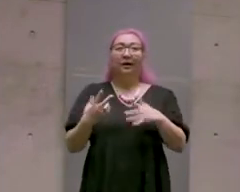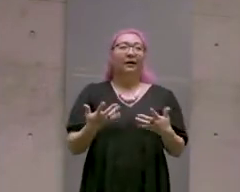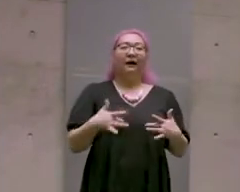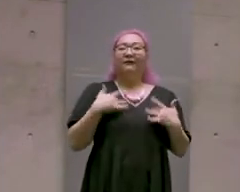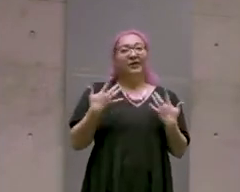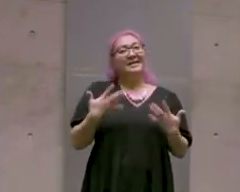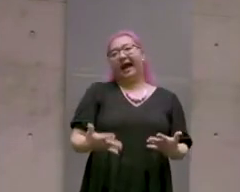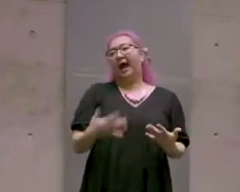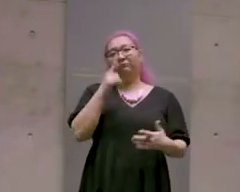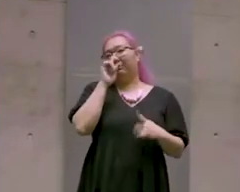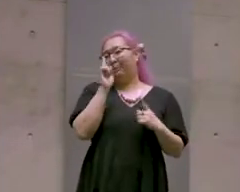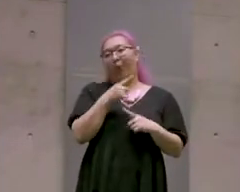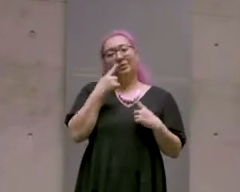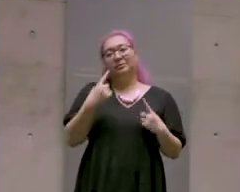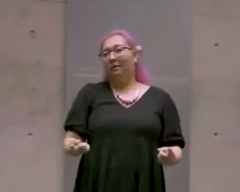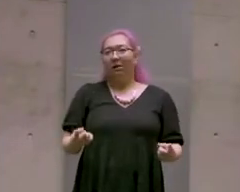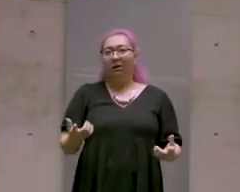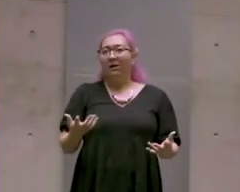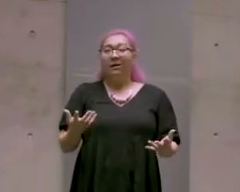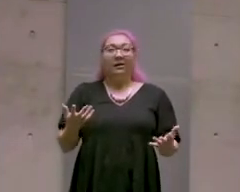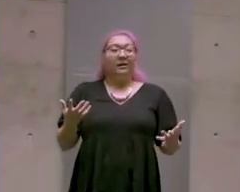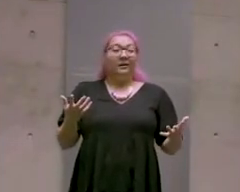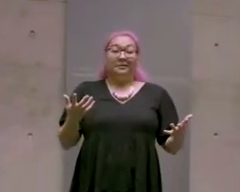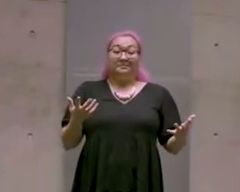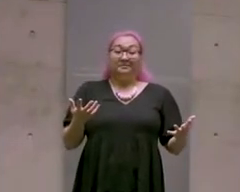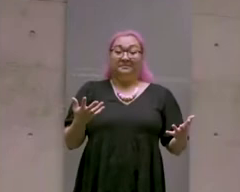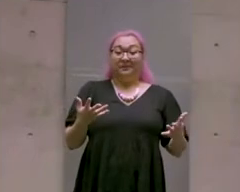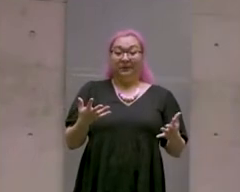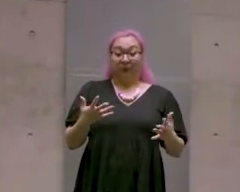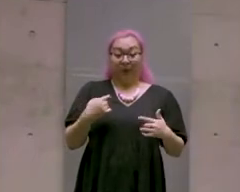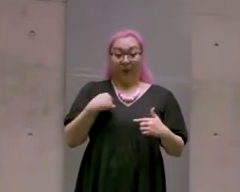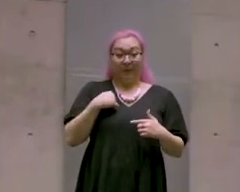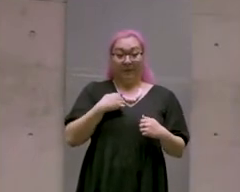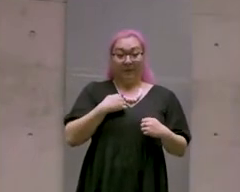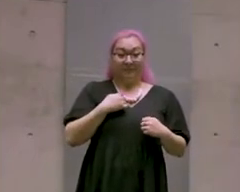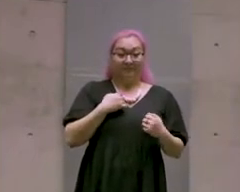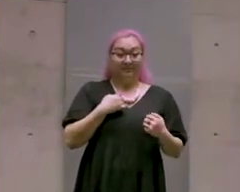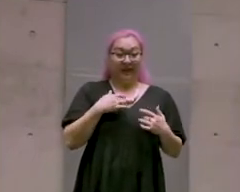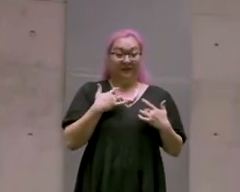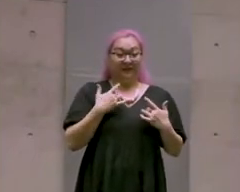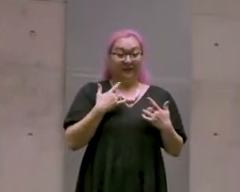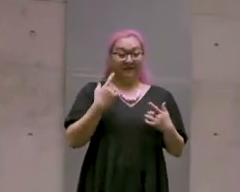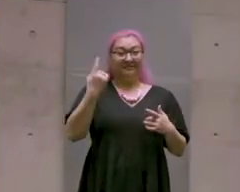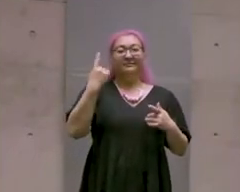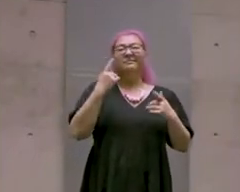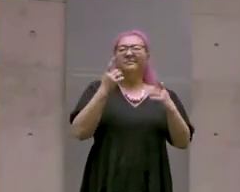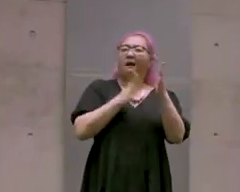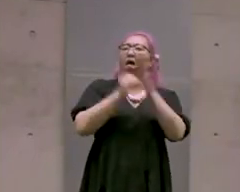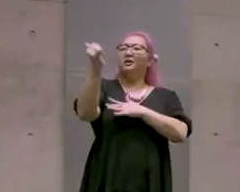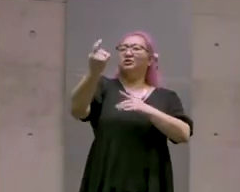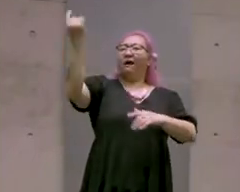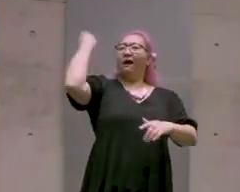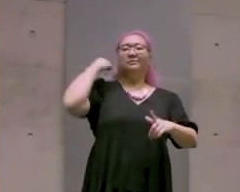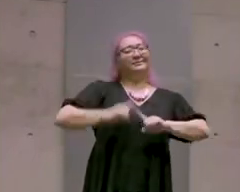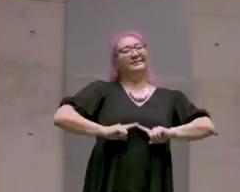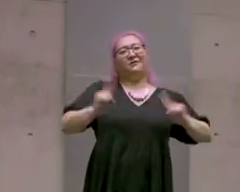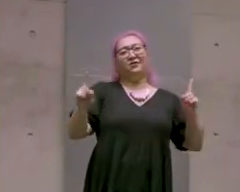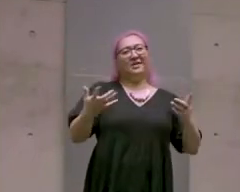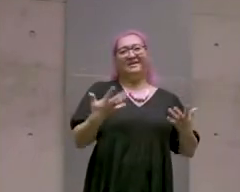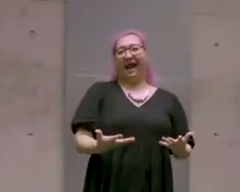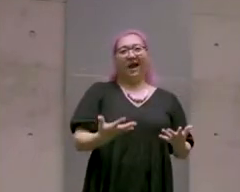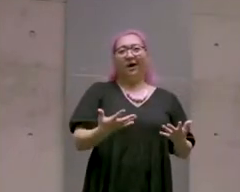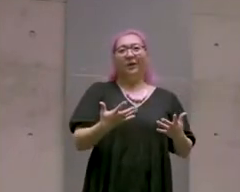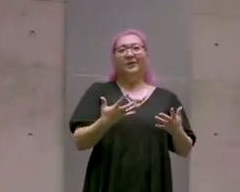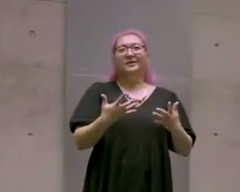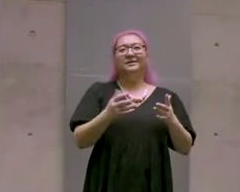because the way it got out there and the way it found an audience is just so kind of impossible to reproduce now. I think if there is a lesson, it's that it was